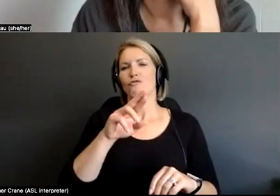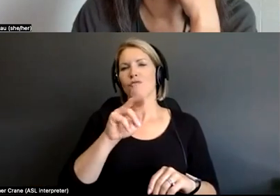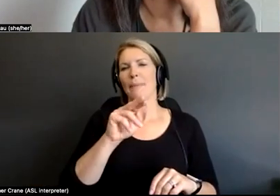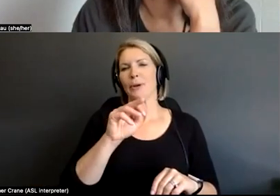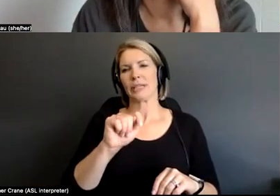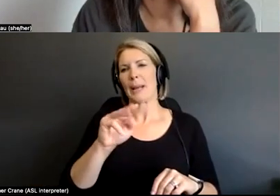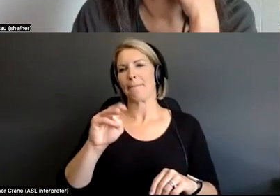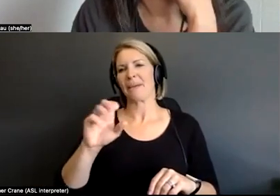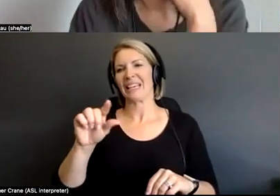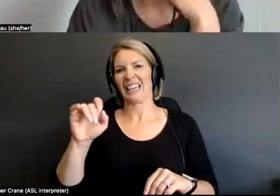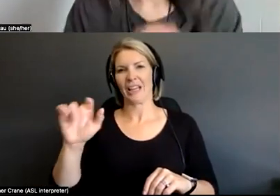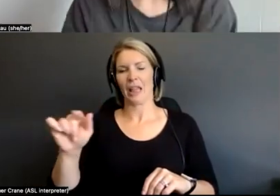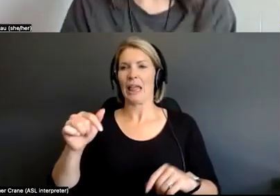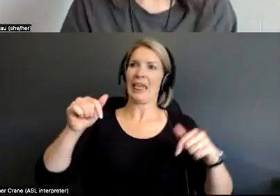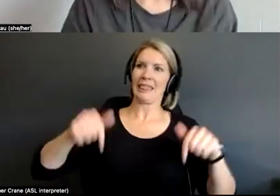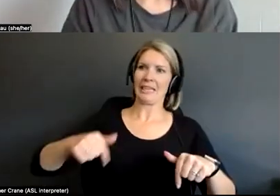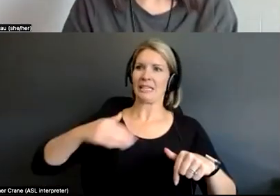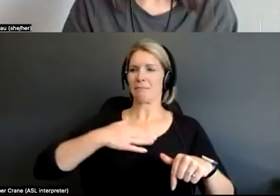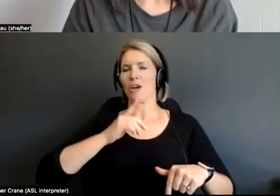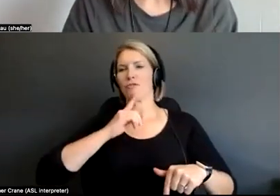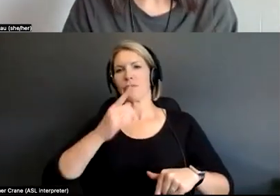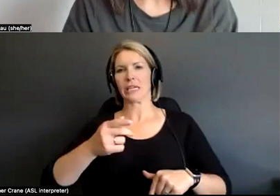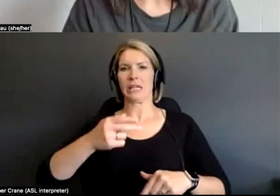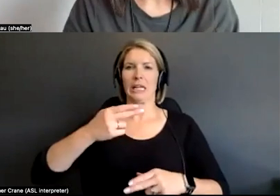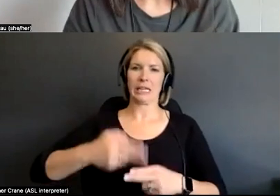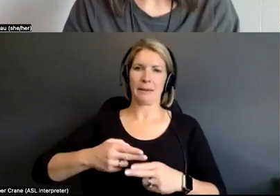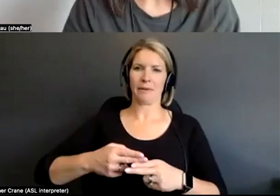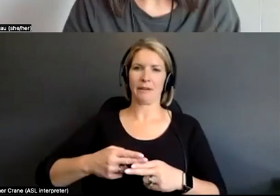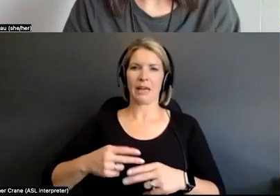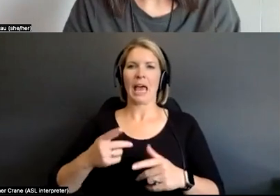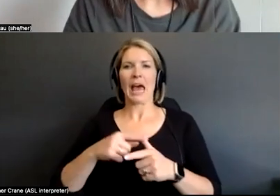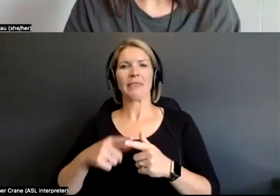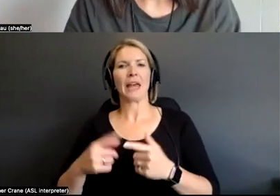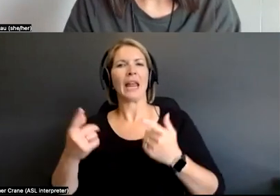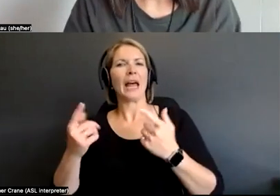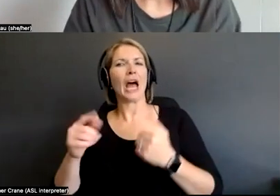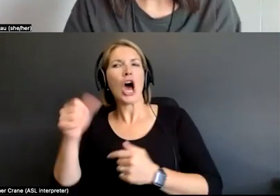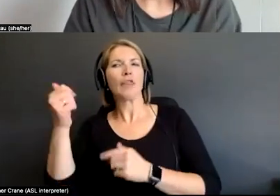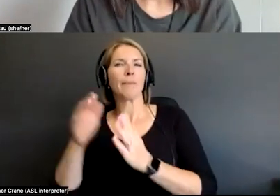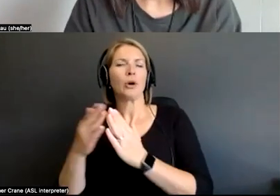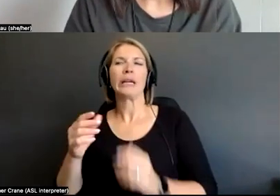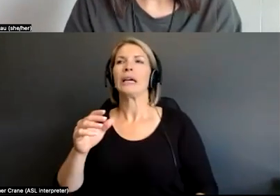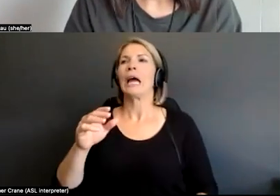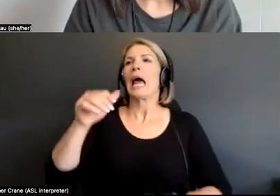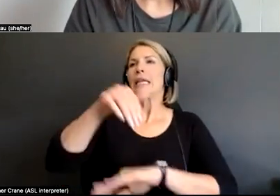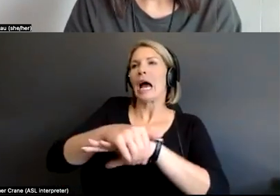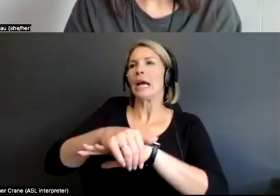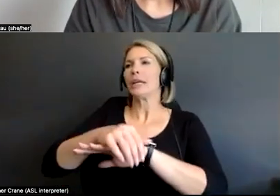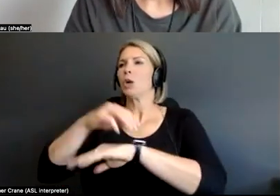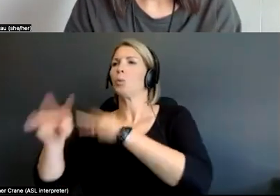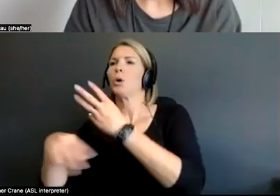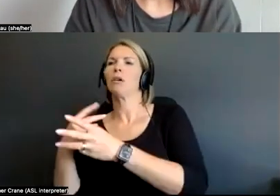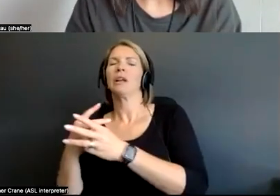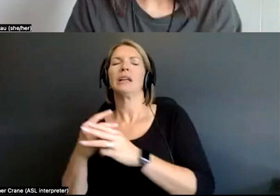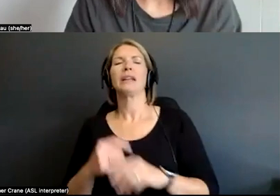the author's name. And then the way like night world sits there, and then in the is drifting the other direction. Like they're all doing a thing right.